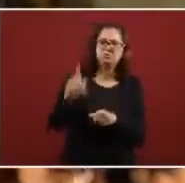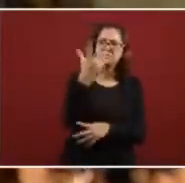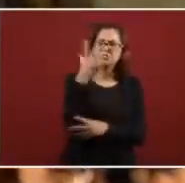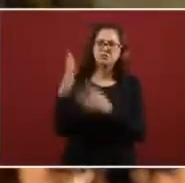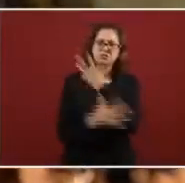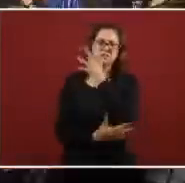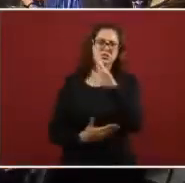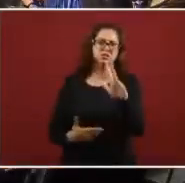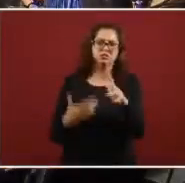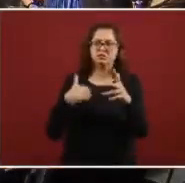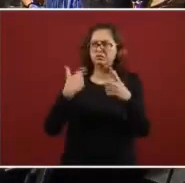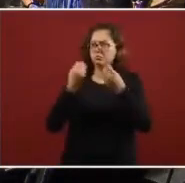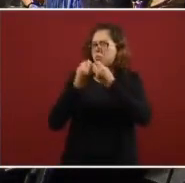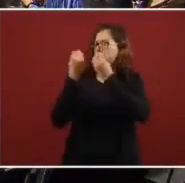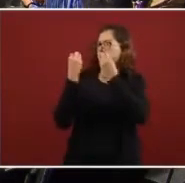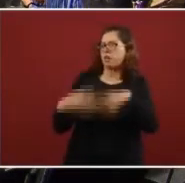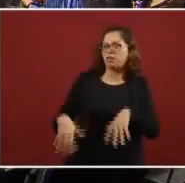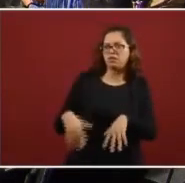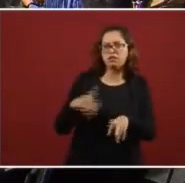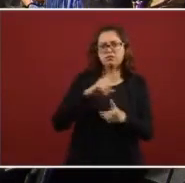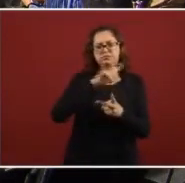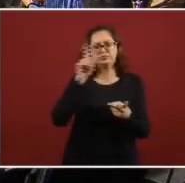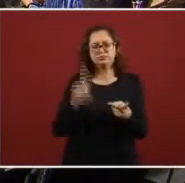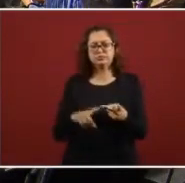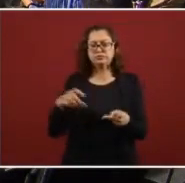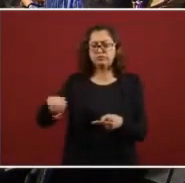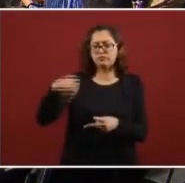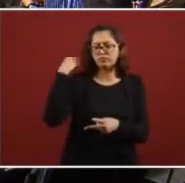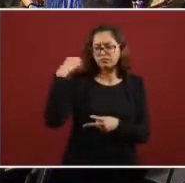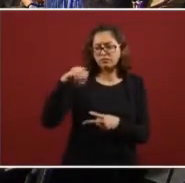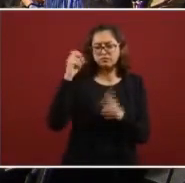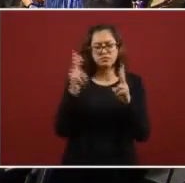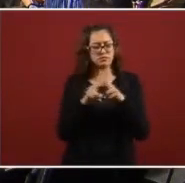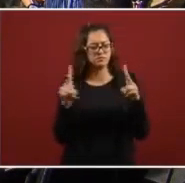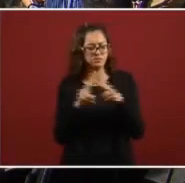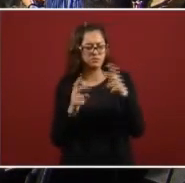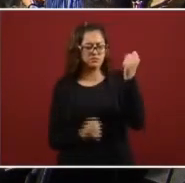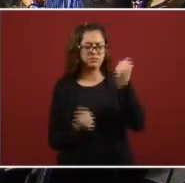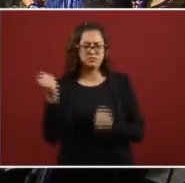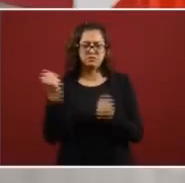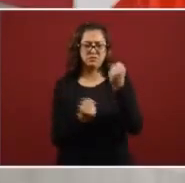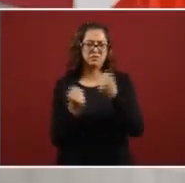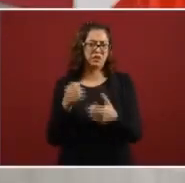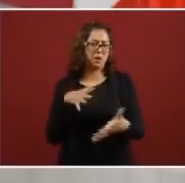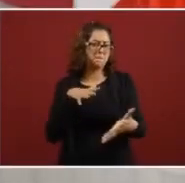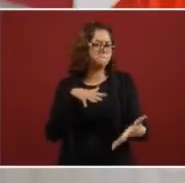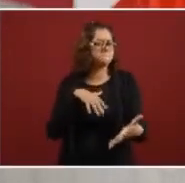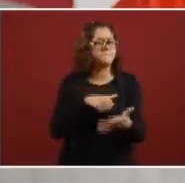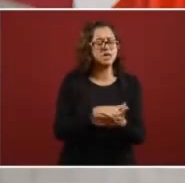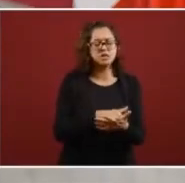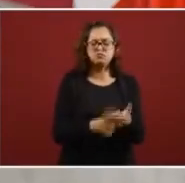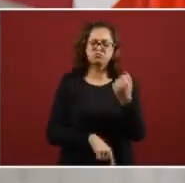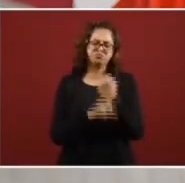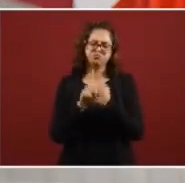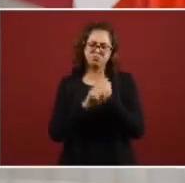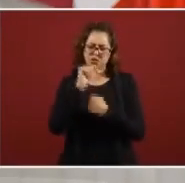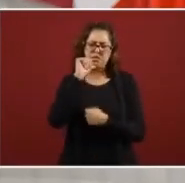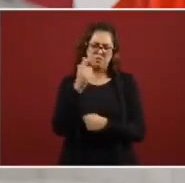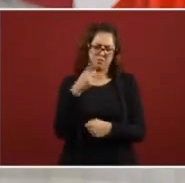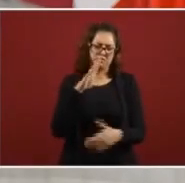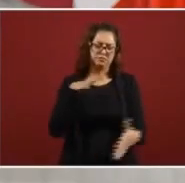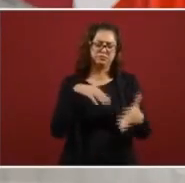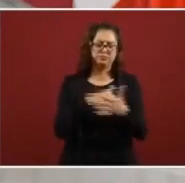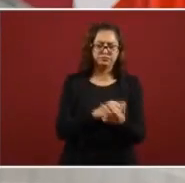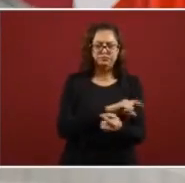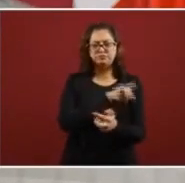jungle, and there was another incident in Oaxaca. There was a crash with